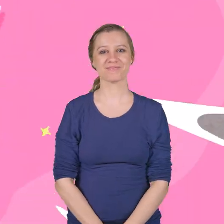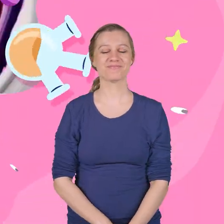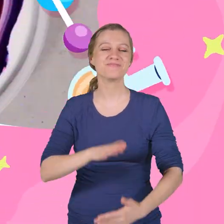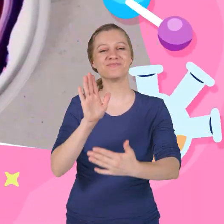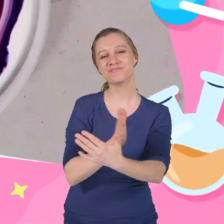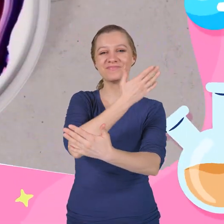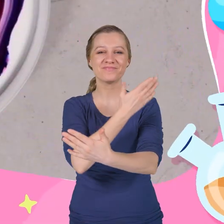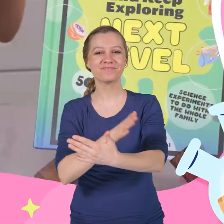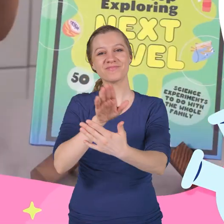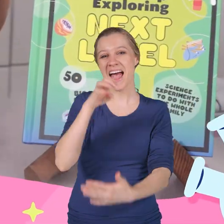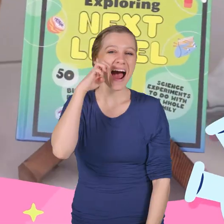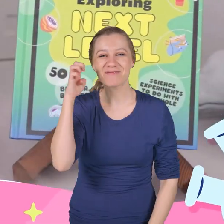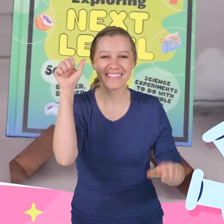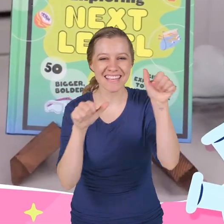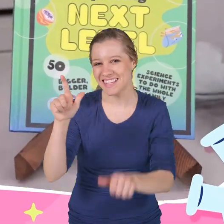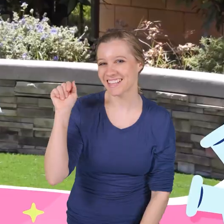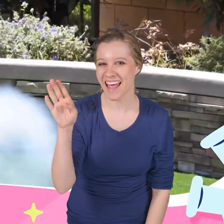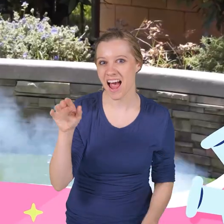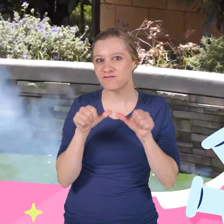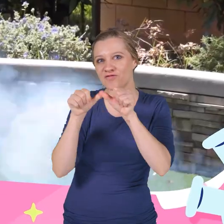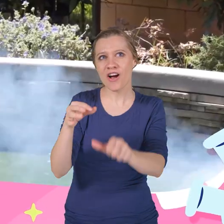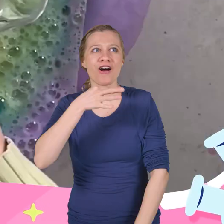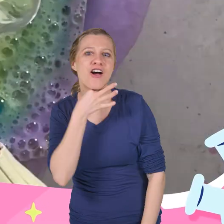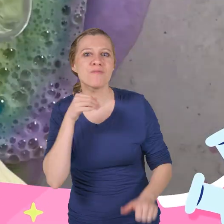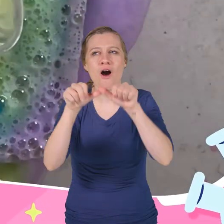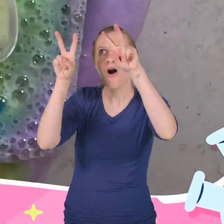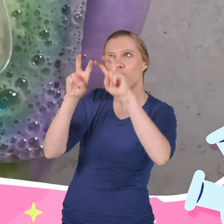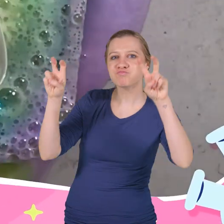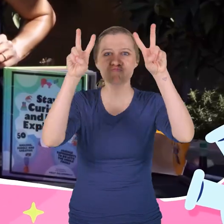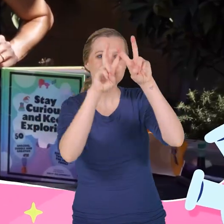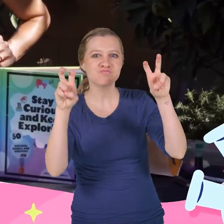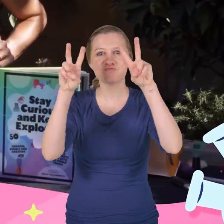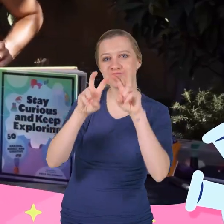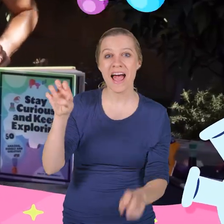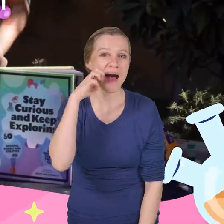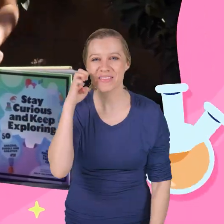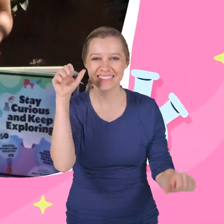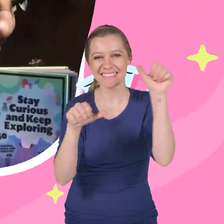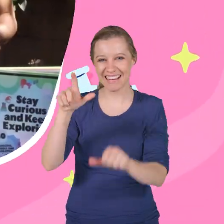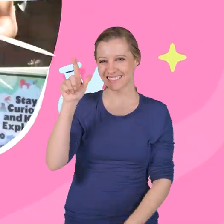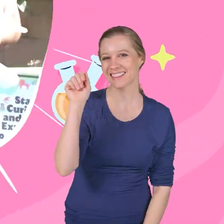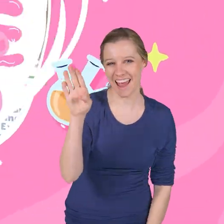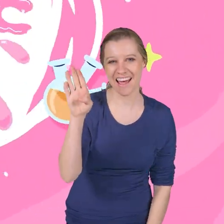fireworks. Emily's Science Lab, stay curious.